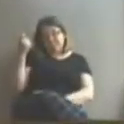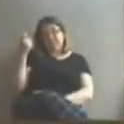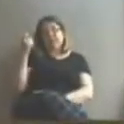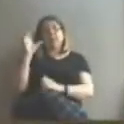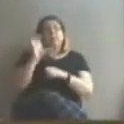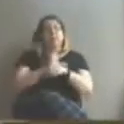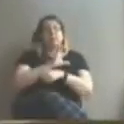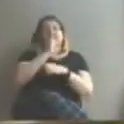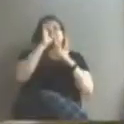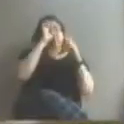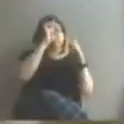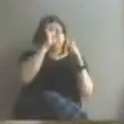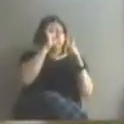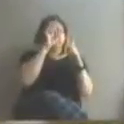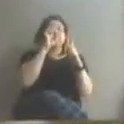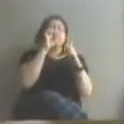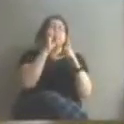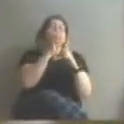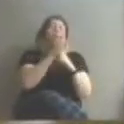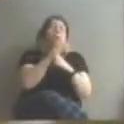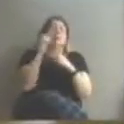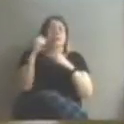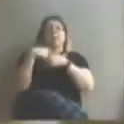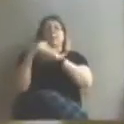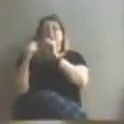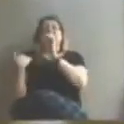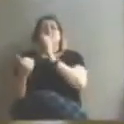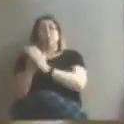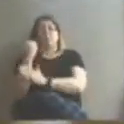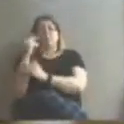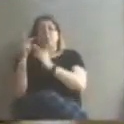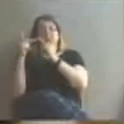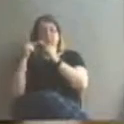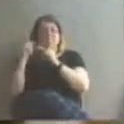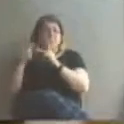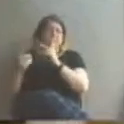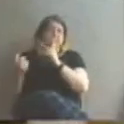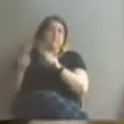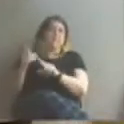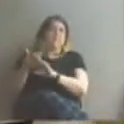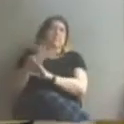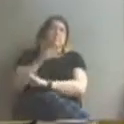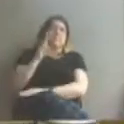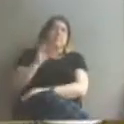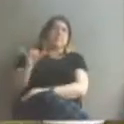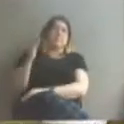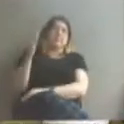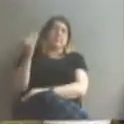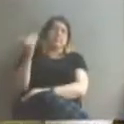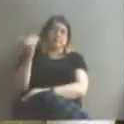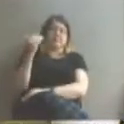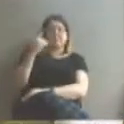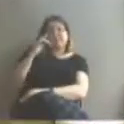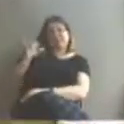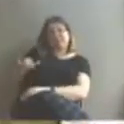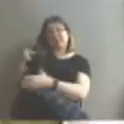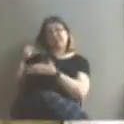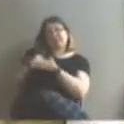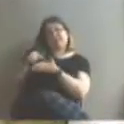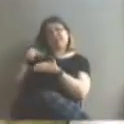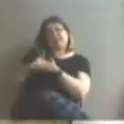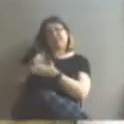computer education, and then the creation of another position that would need to happen before May 15th, because that is the deadline